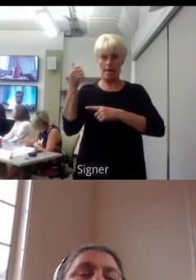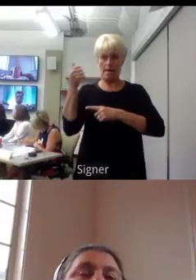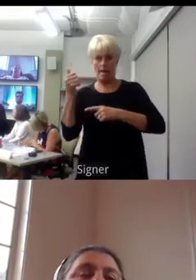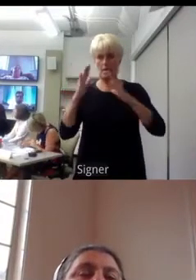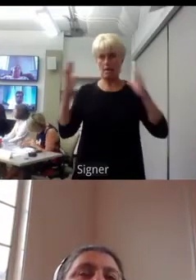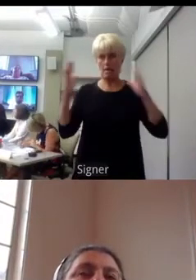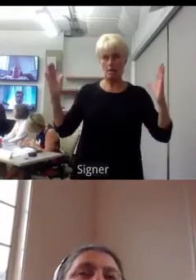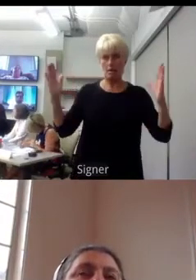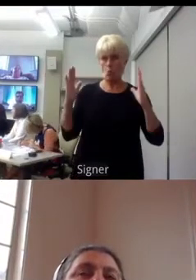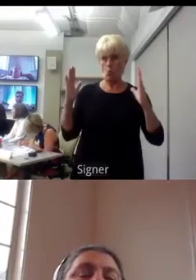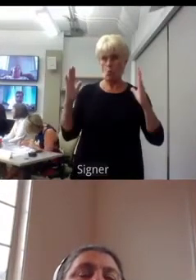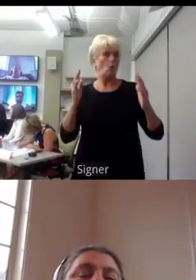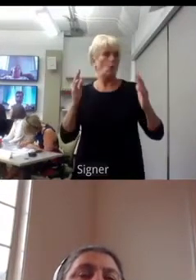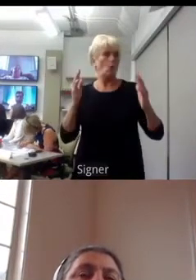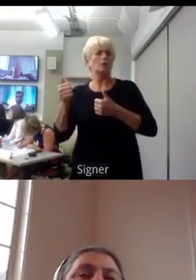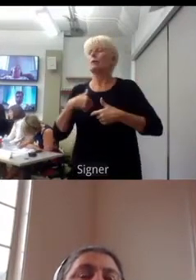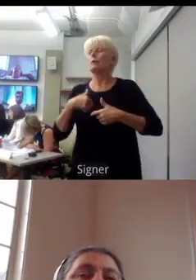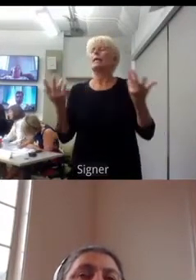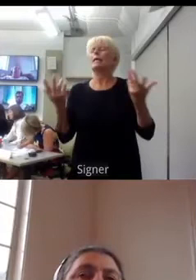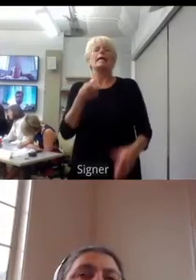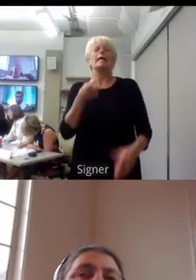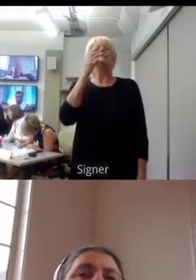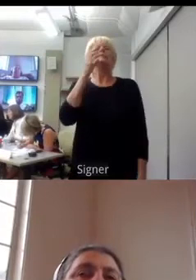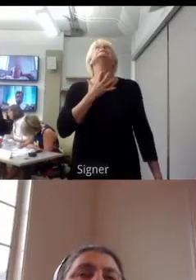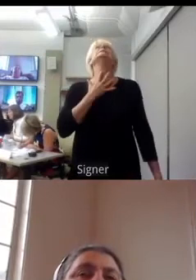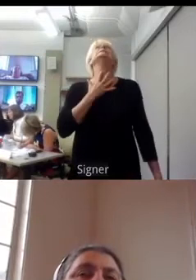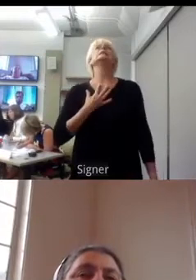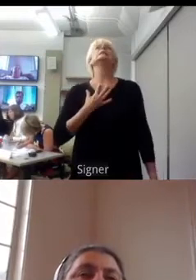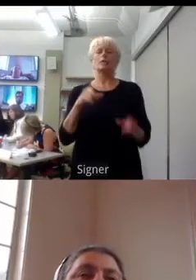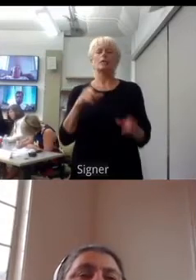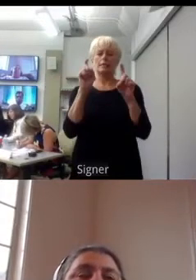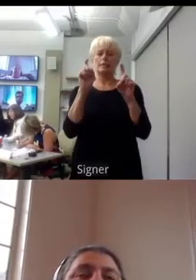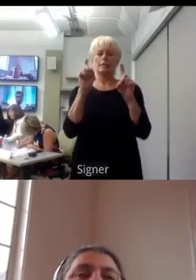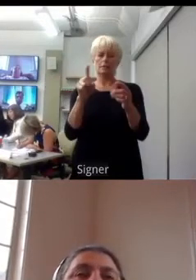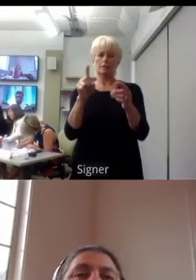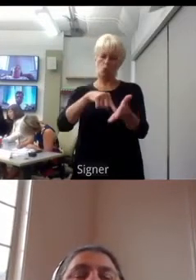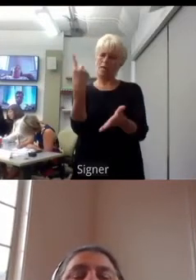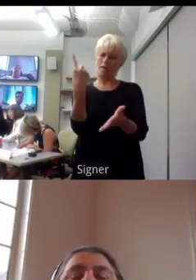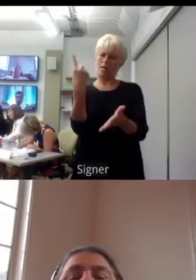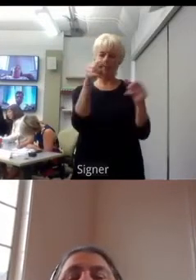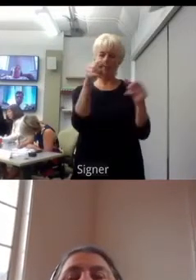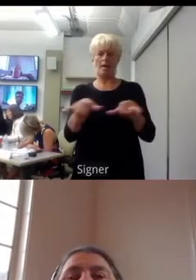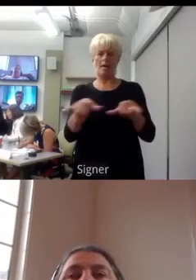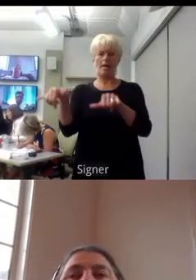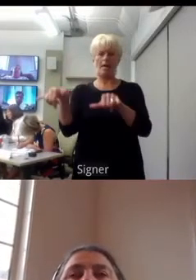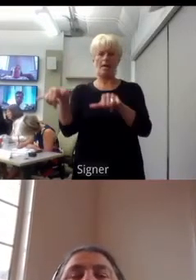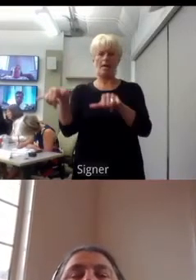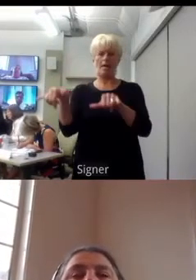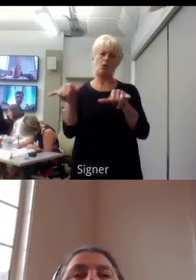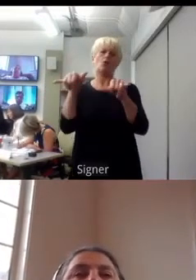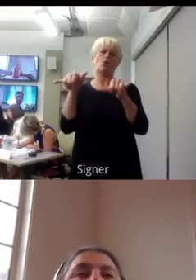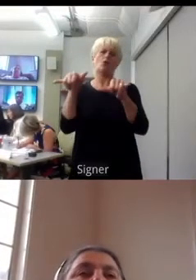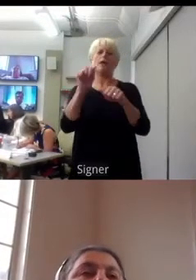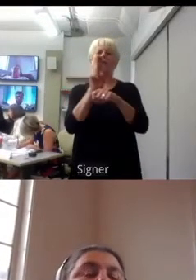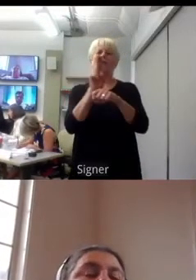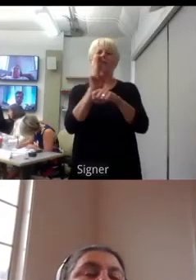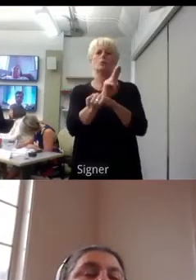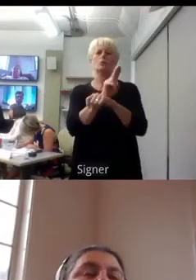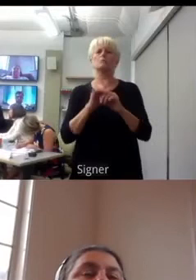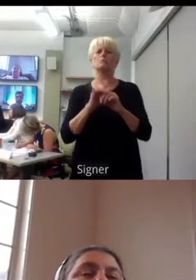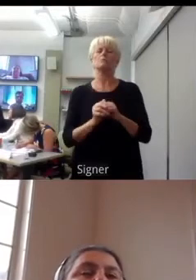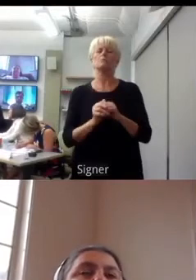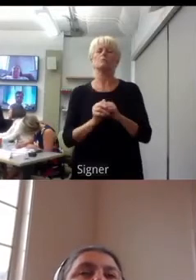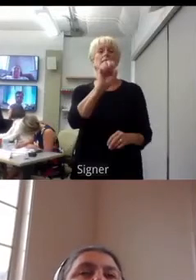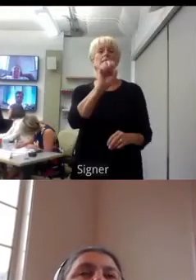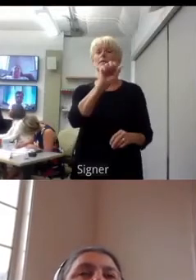desperately need to have a standard that everybody can use. The CSA is great in a lot of ways, but it could learn a lot